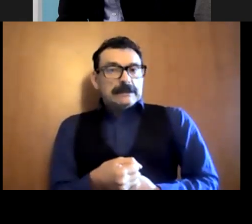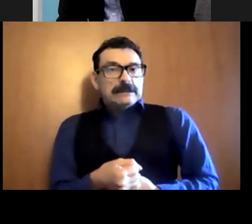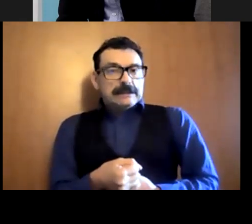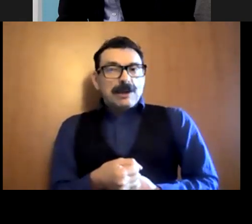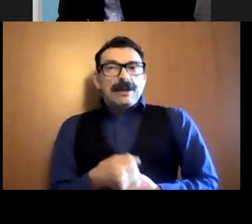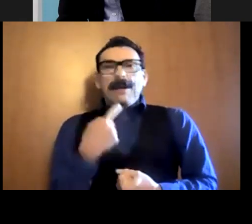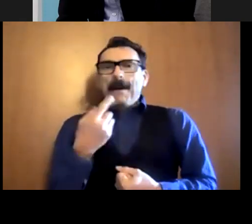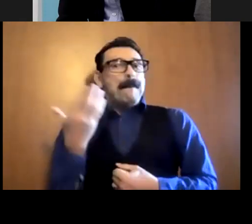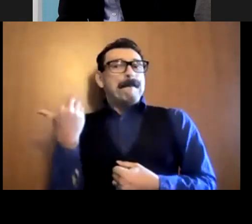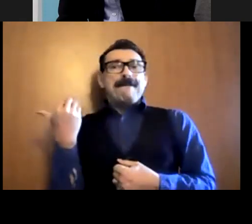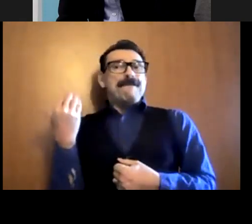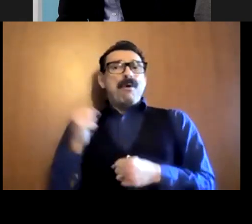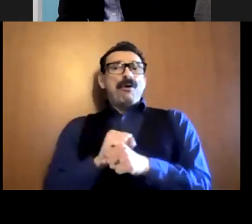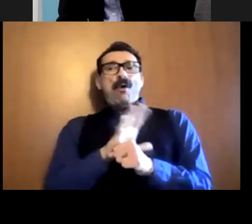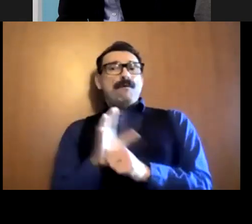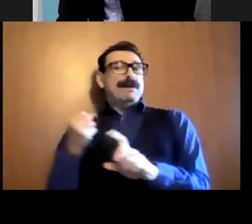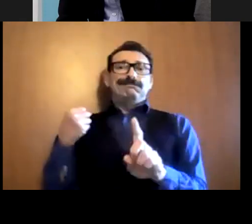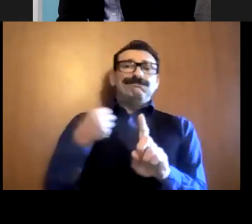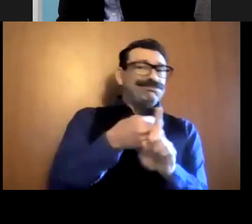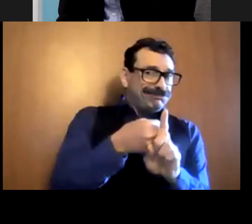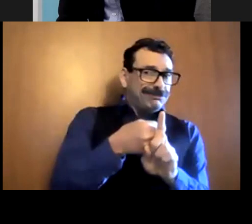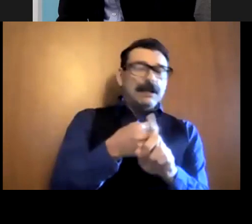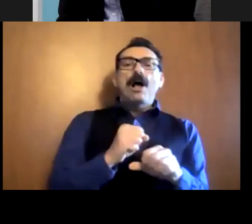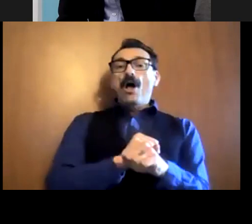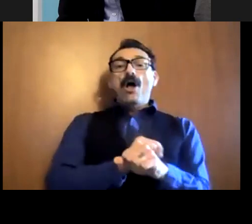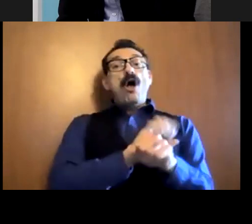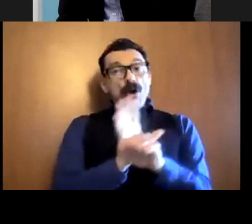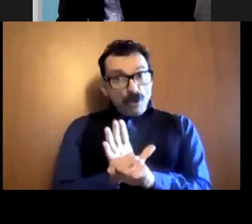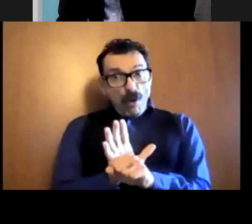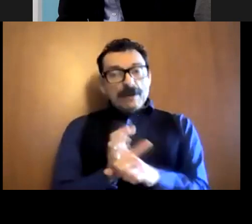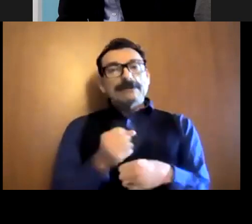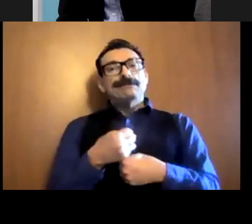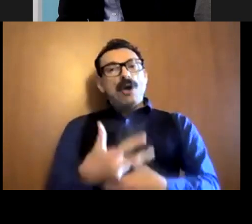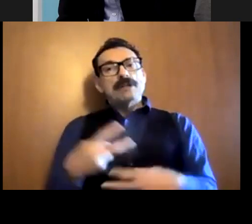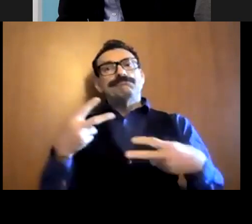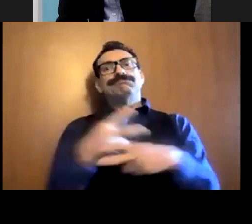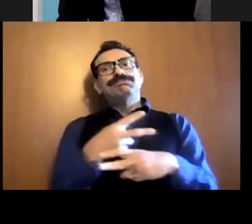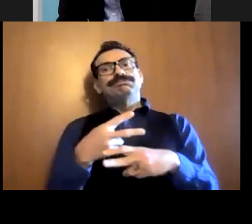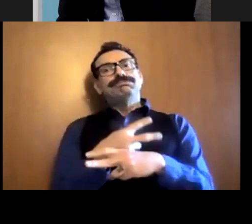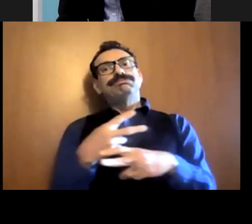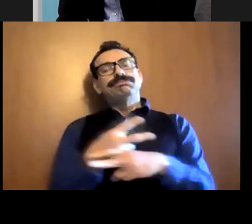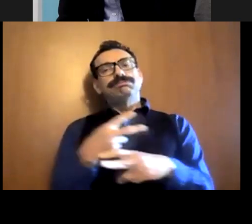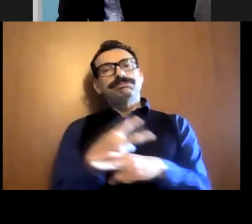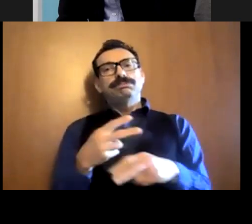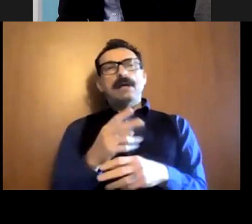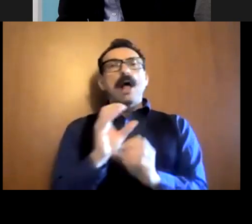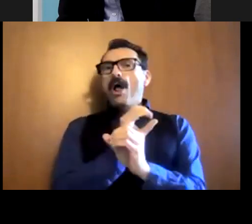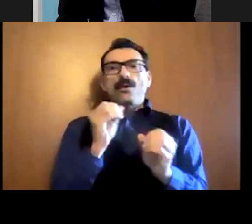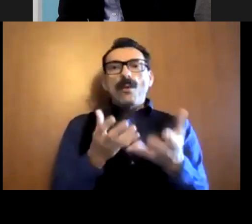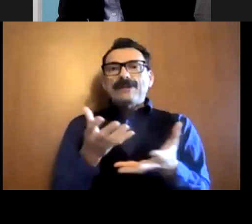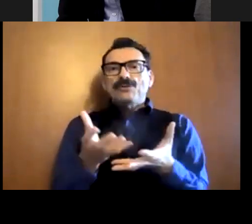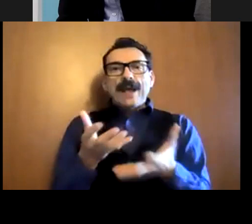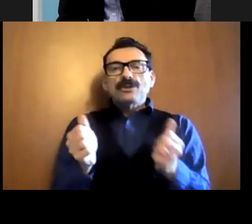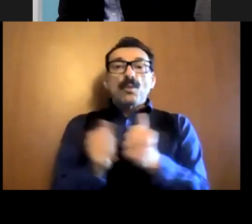COVID. COVID has only exacerbated this sort of non-regular interaction with primary care that is